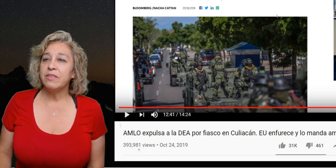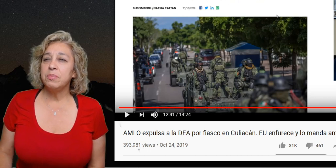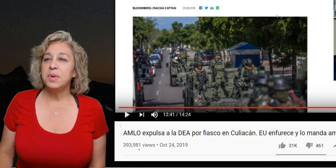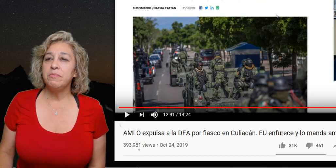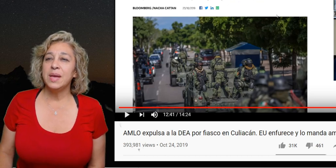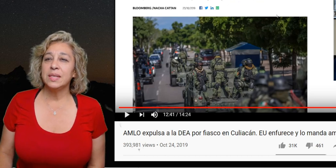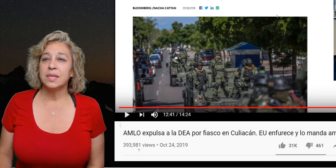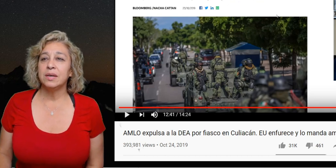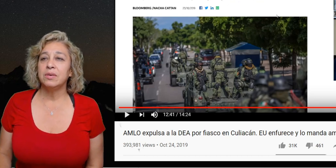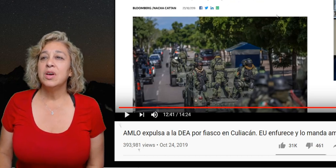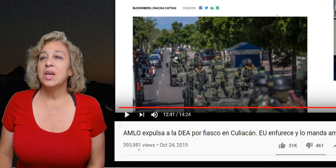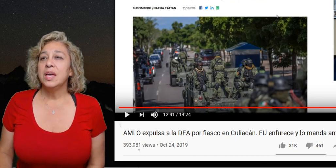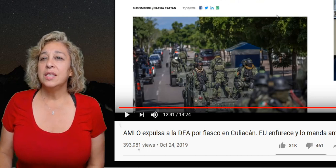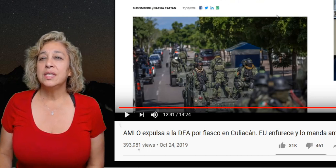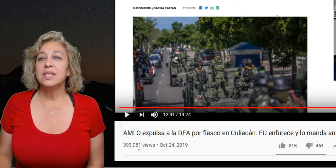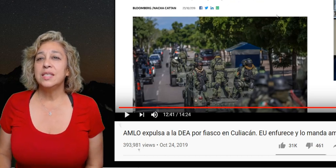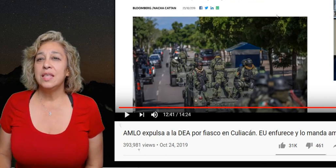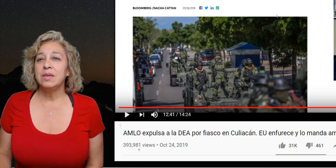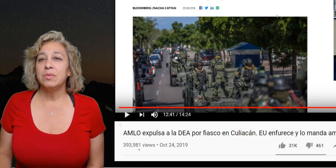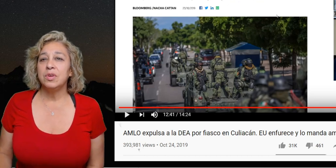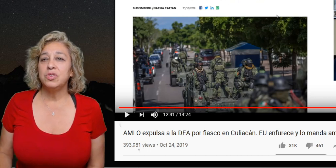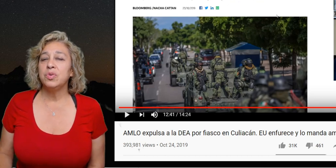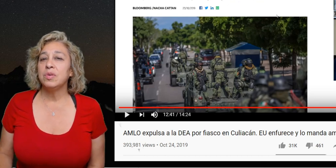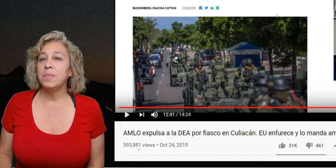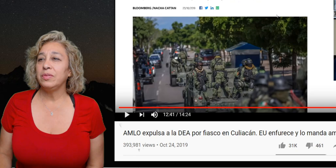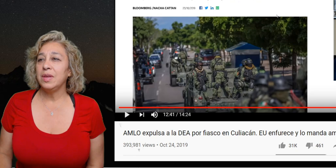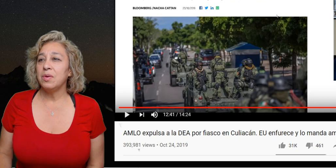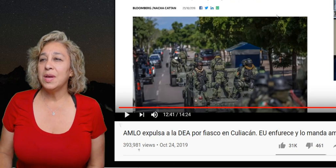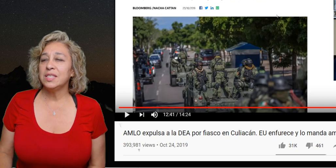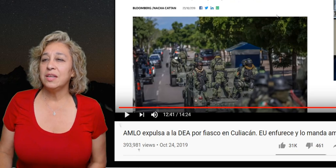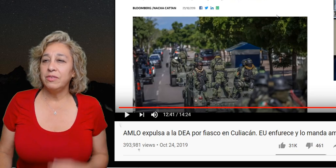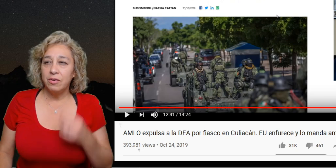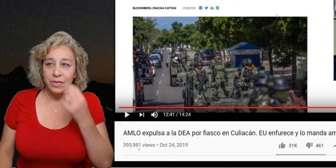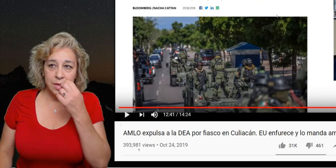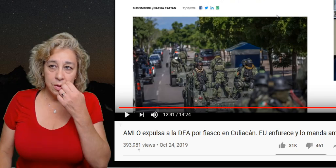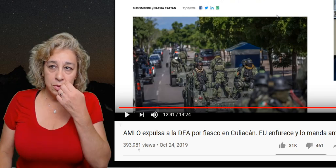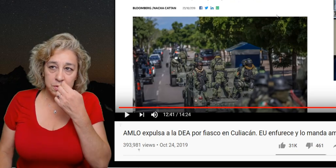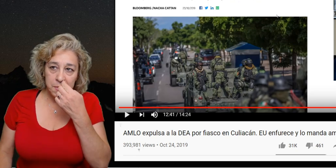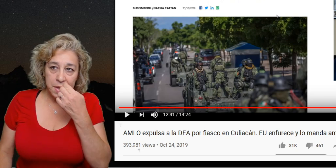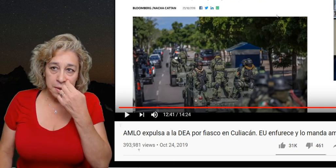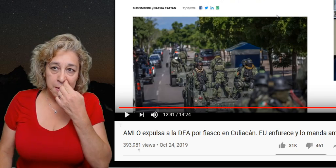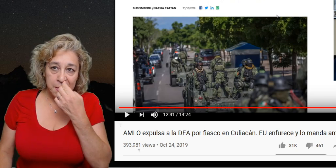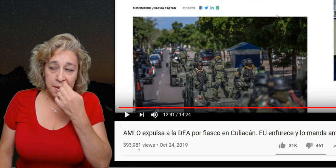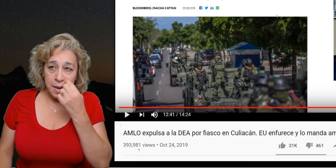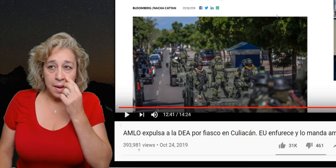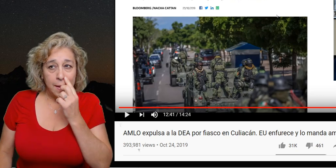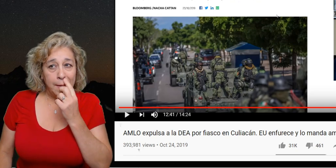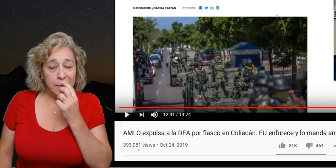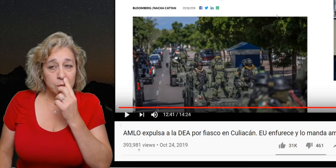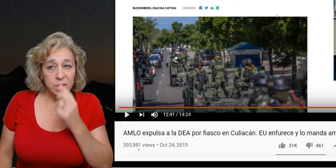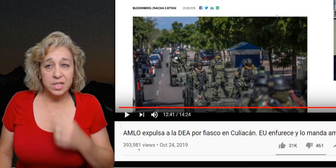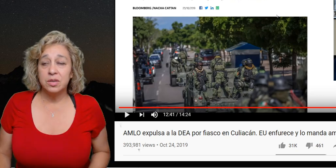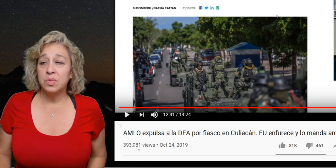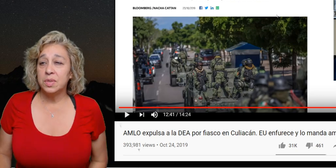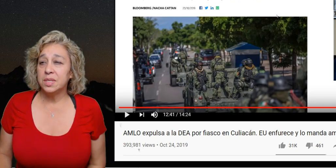the government of Mexico doesn't say the truth about the arrest of Ovidio Guzman.